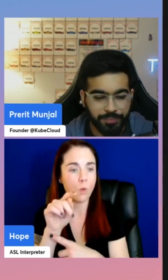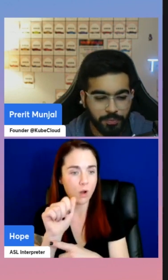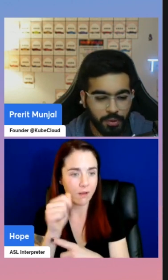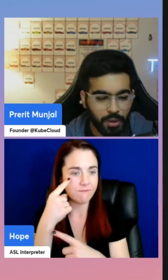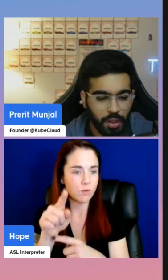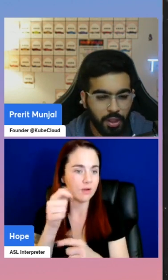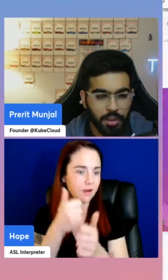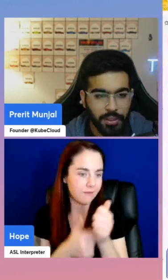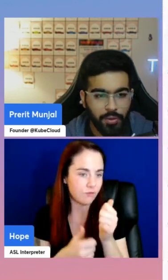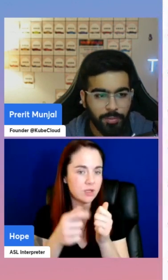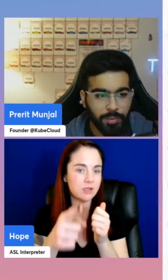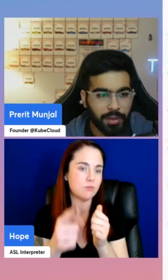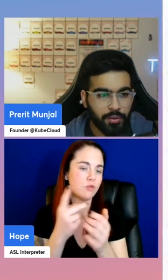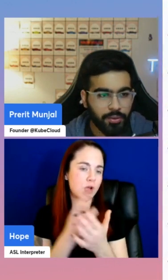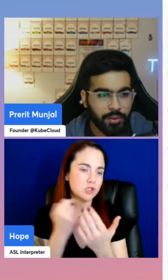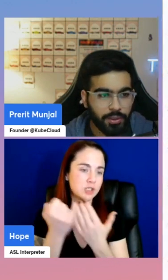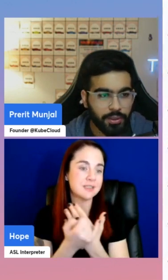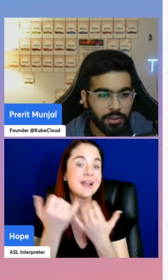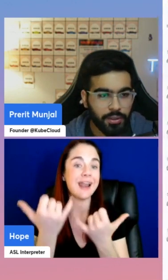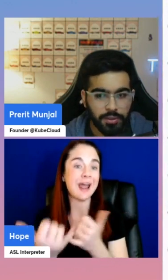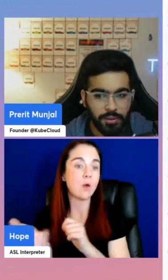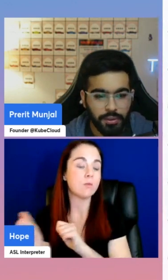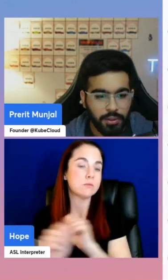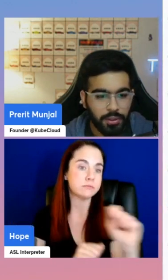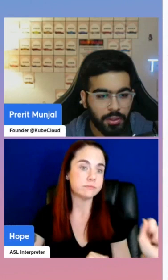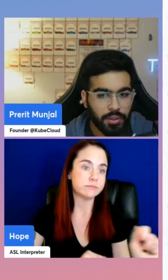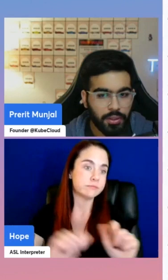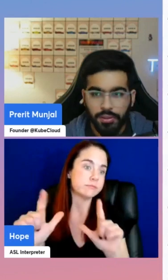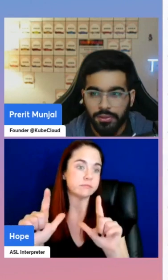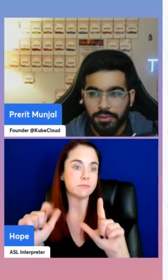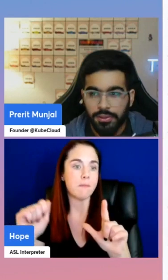Okay, now coming back to the